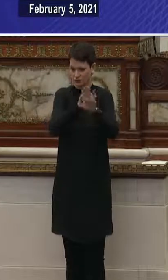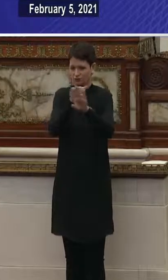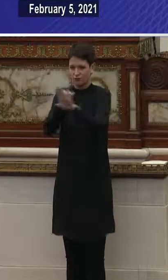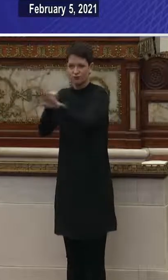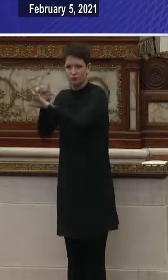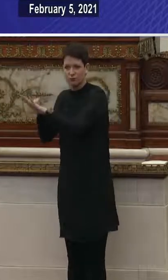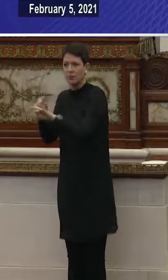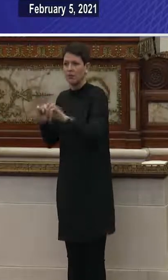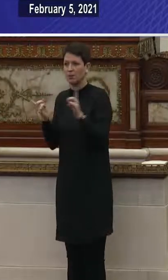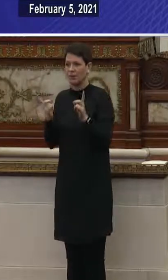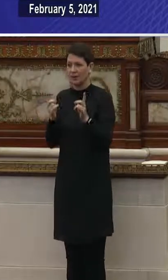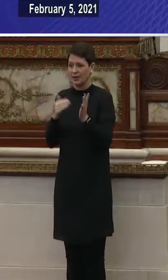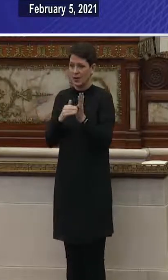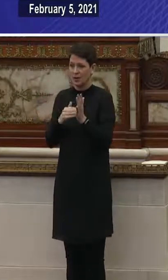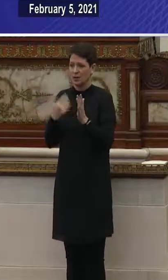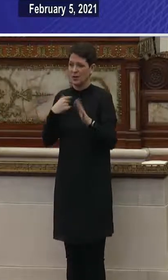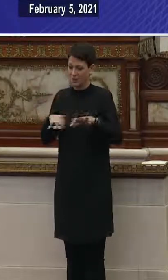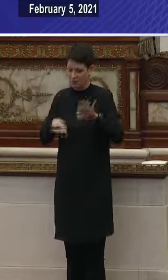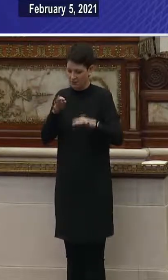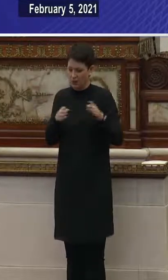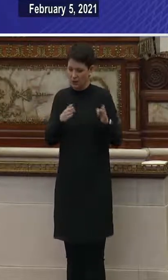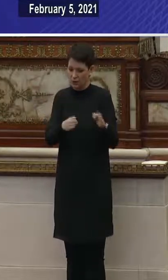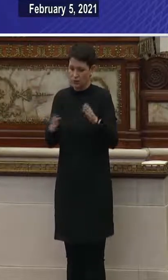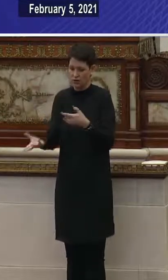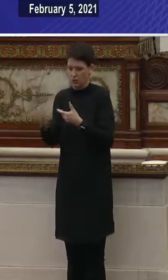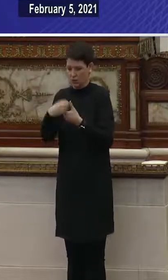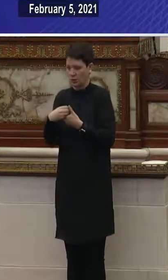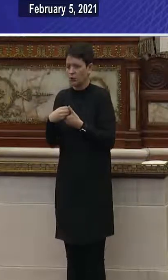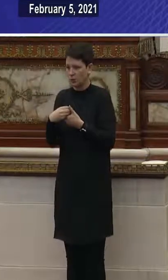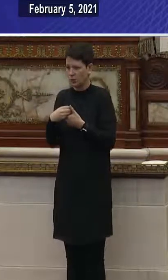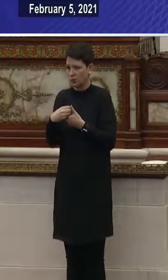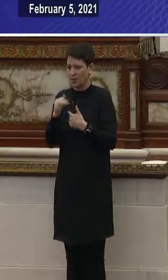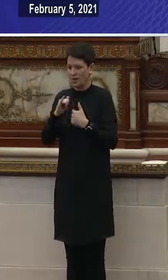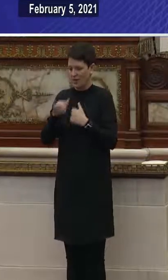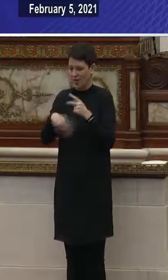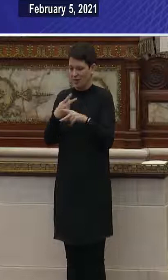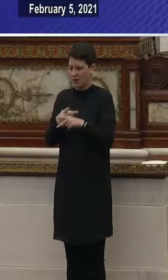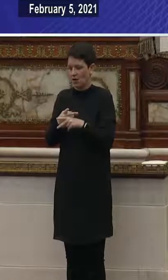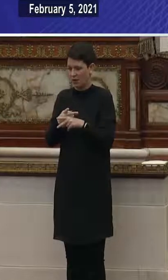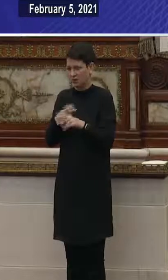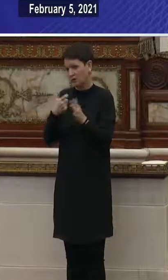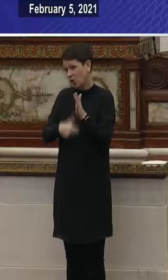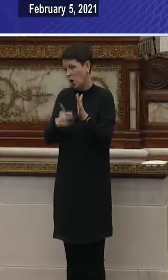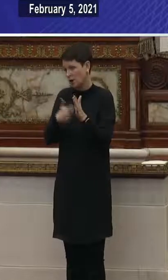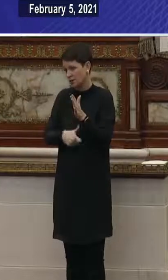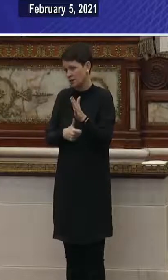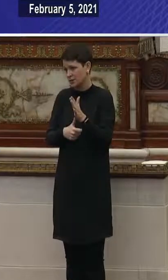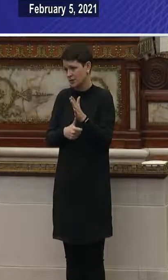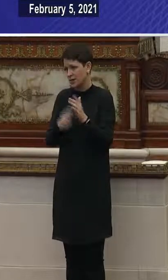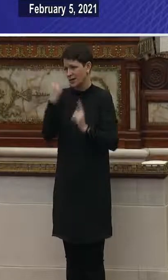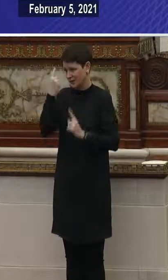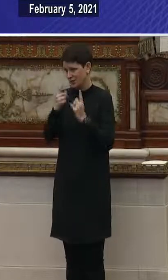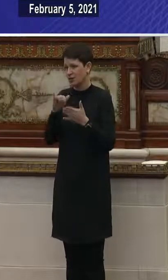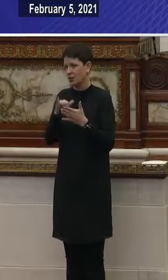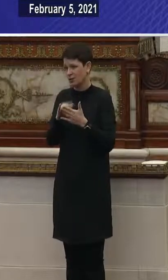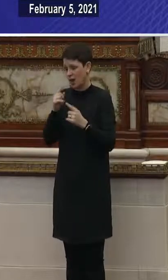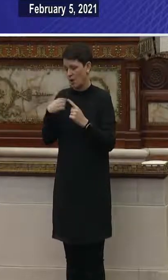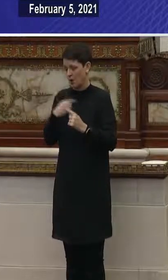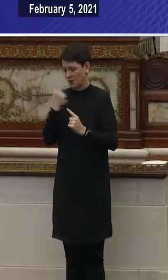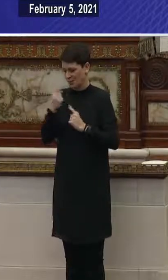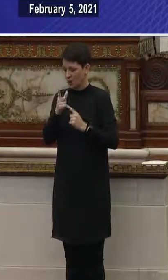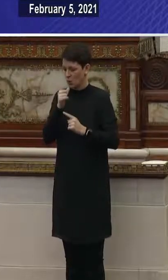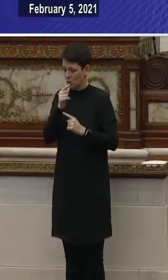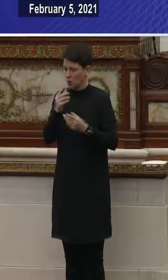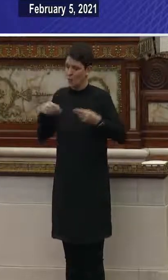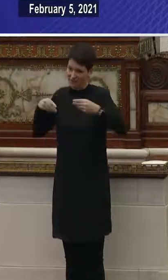be able to, find a way to include that kind of cost and take that into consideration when we're thinking about who